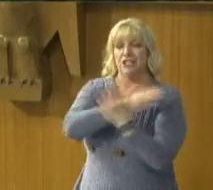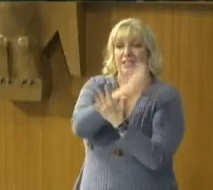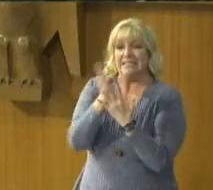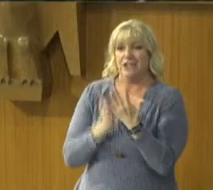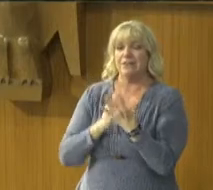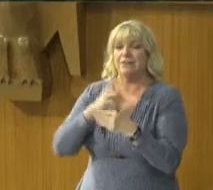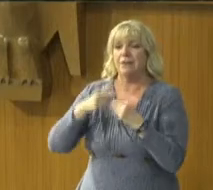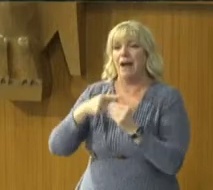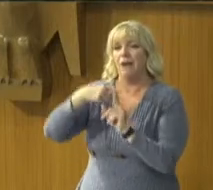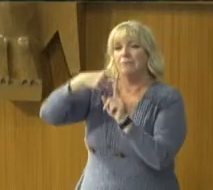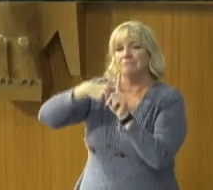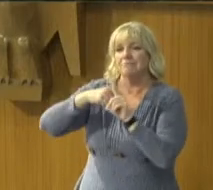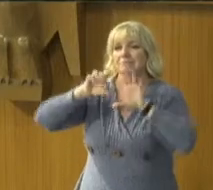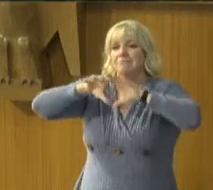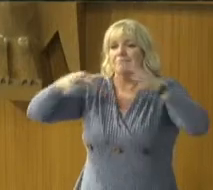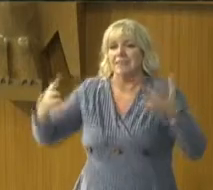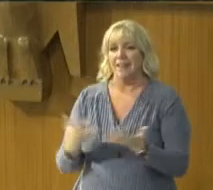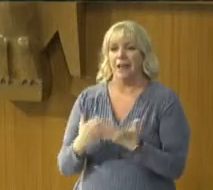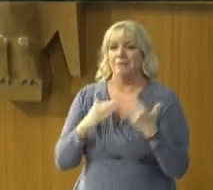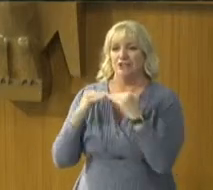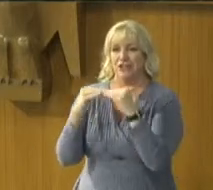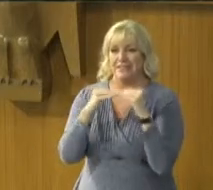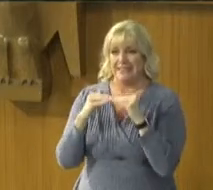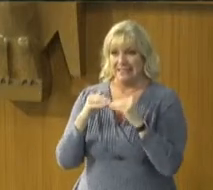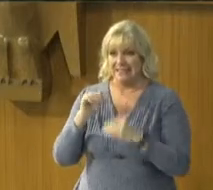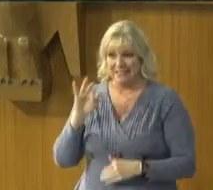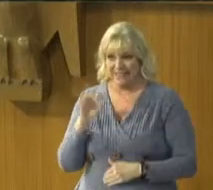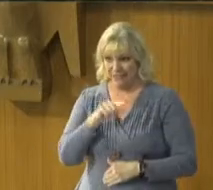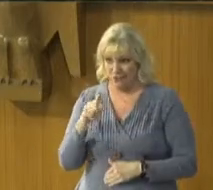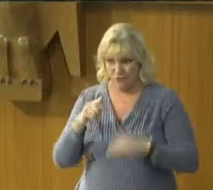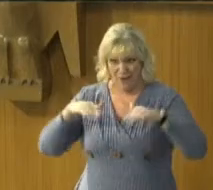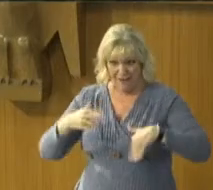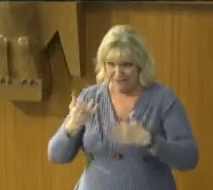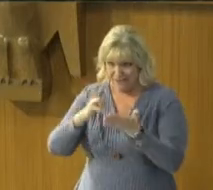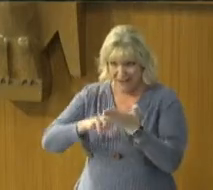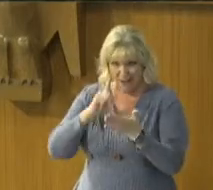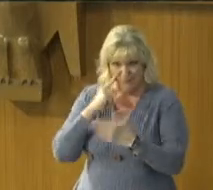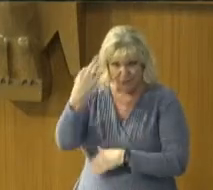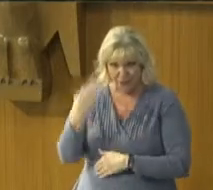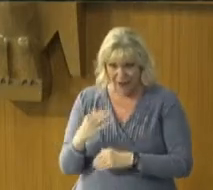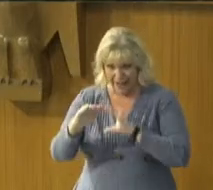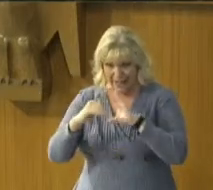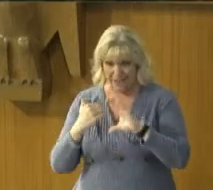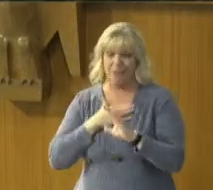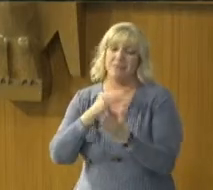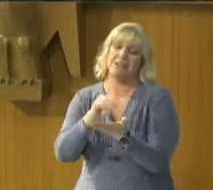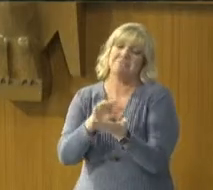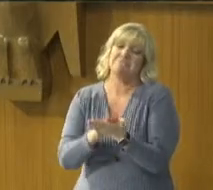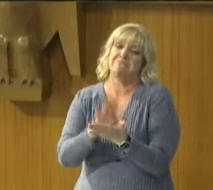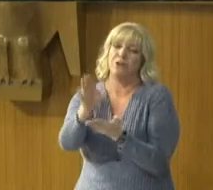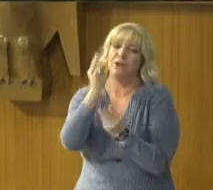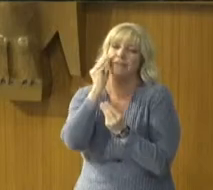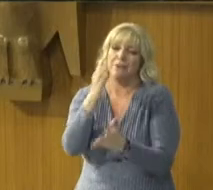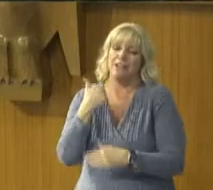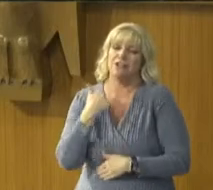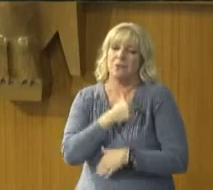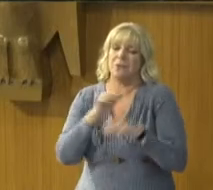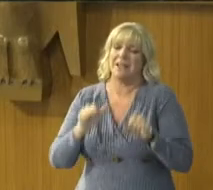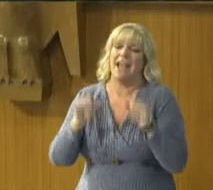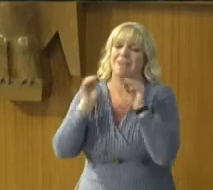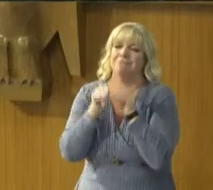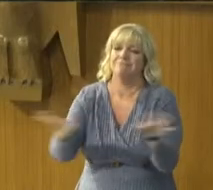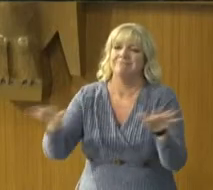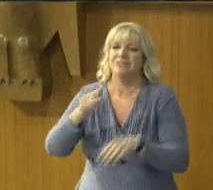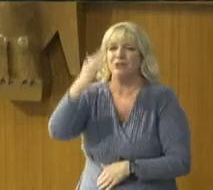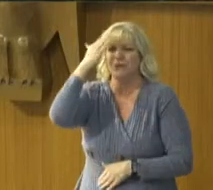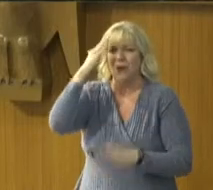as well. If you're not on our Friday emails, leave your email in that blue book and we'll be sure to add you so you know what's happening here at Claremont United